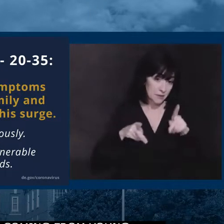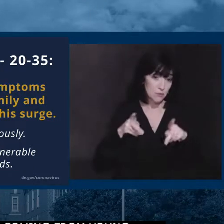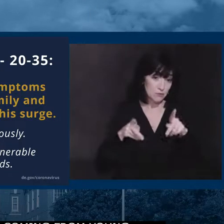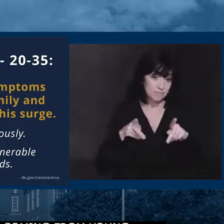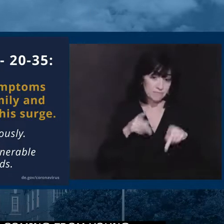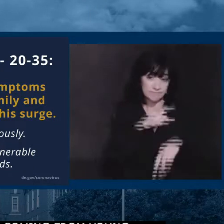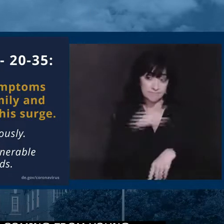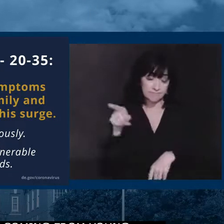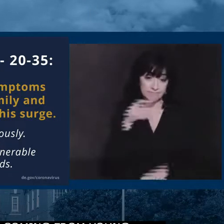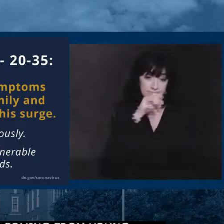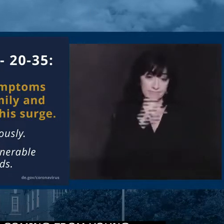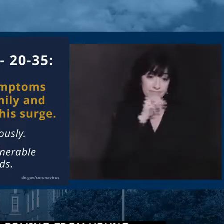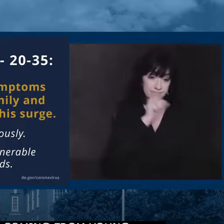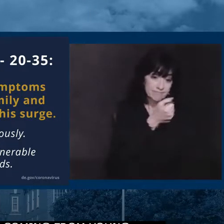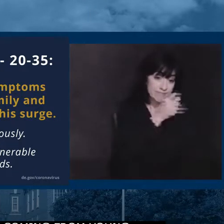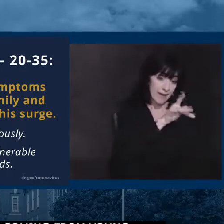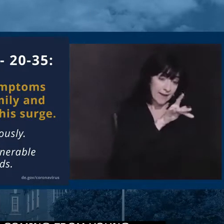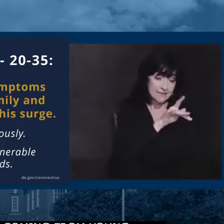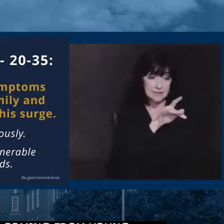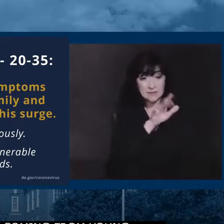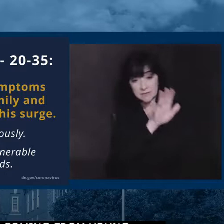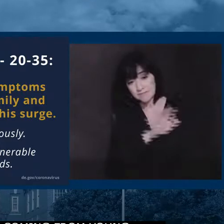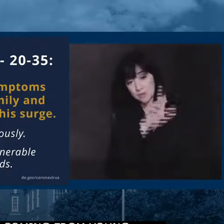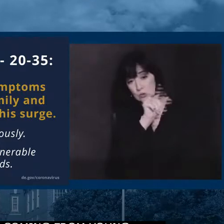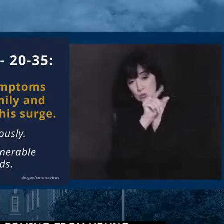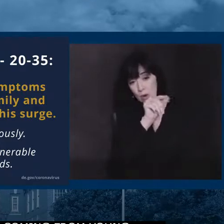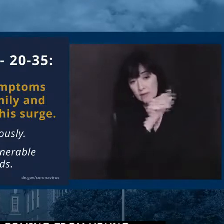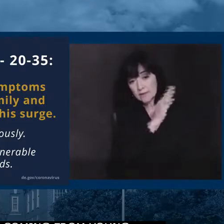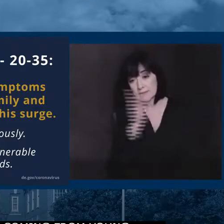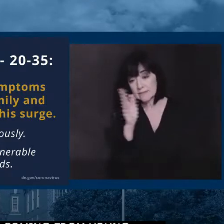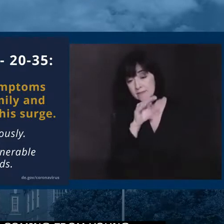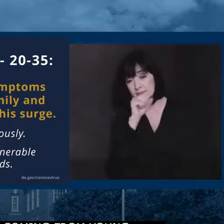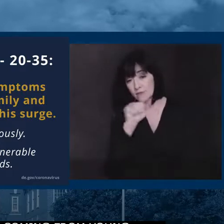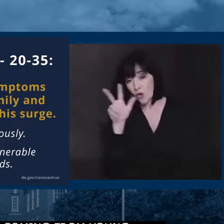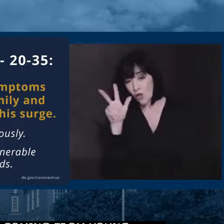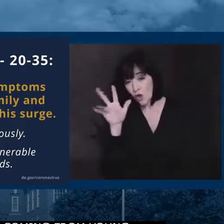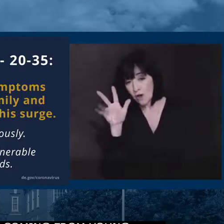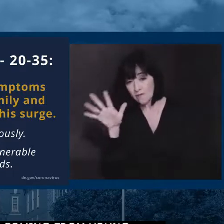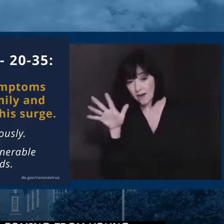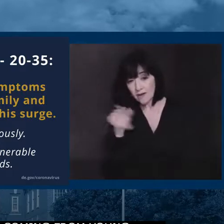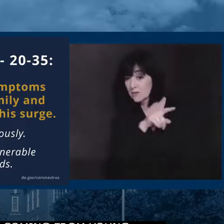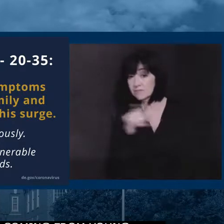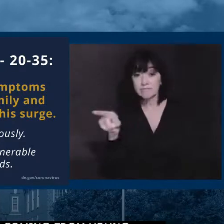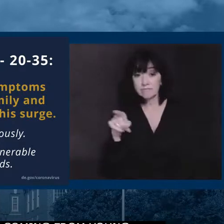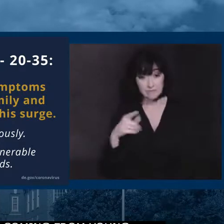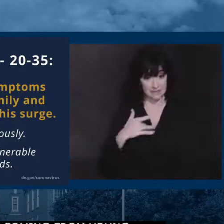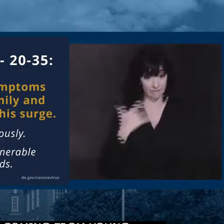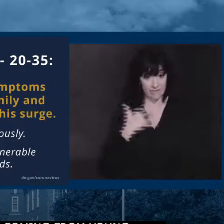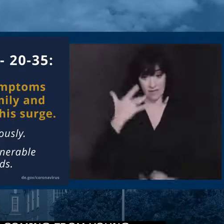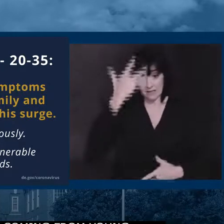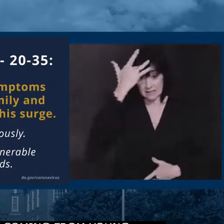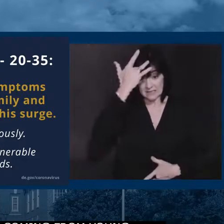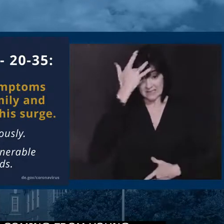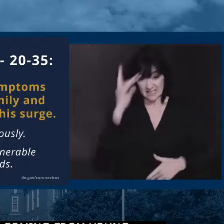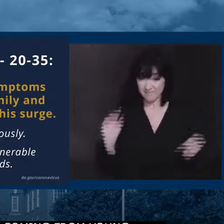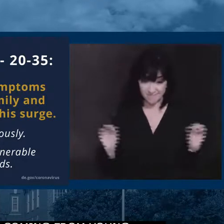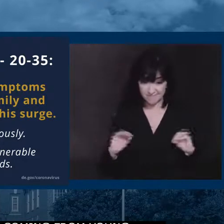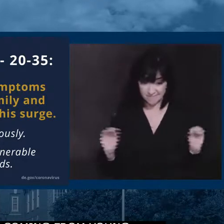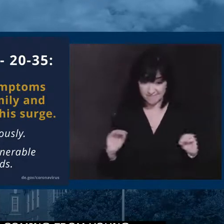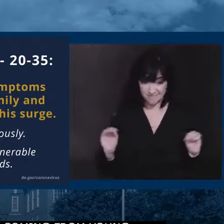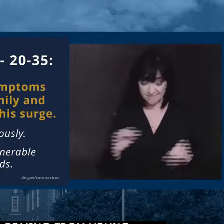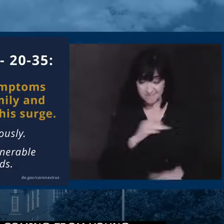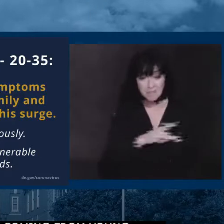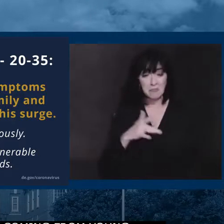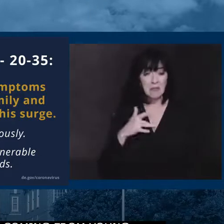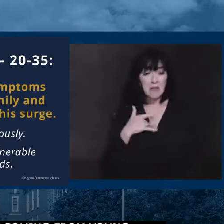ages 18 to 35 or 20 to 35. Young people who don't have symptoms, or they have symptoms that are very mild, and so